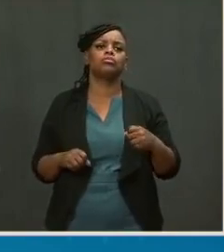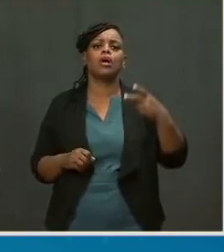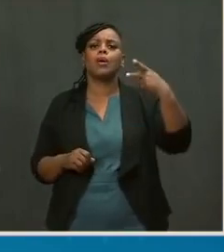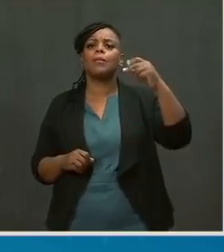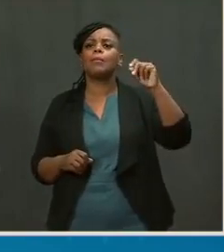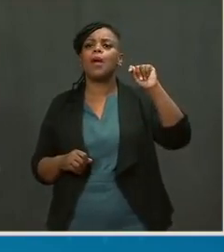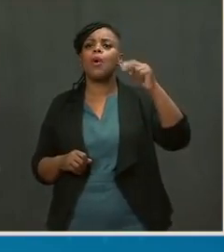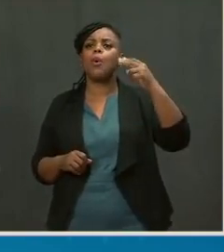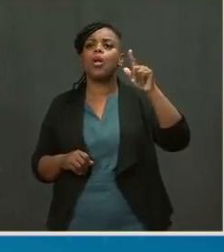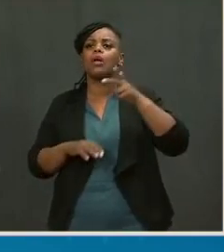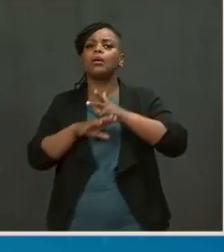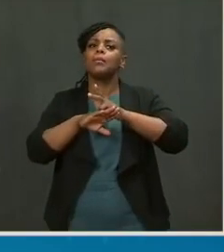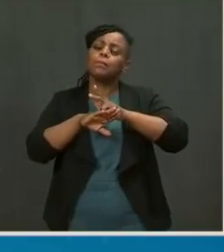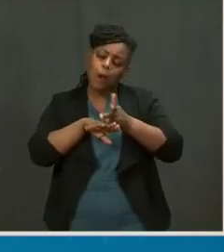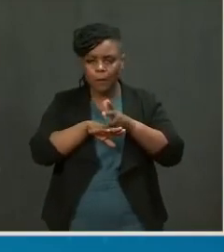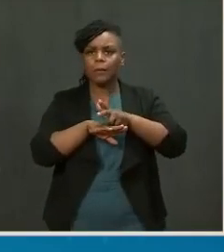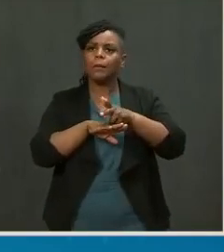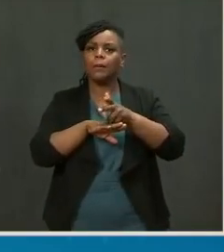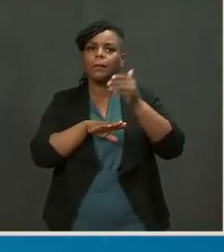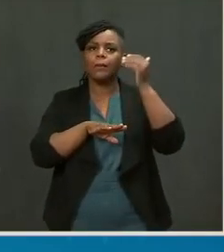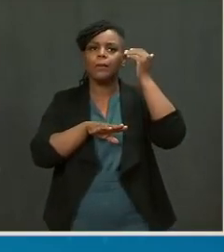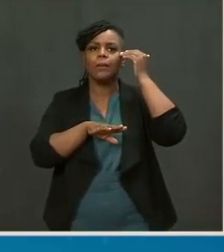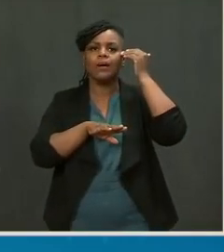whether it's a Republican or a Democrat.